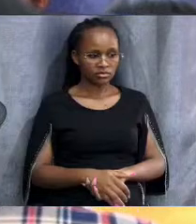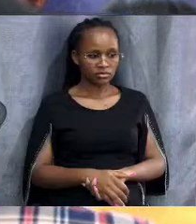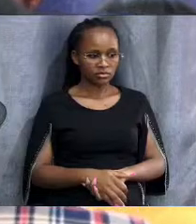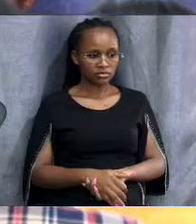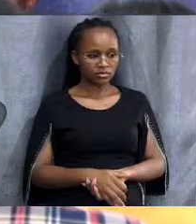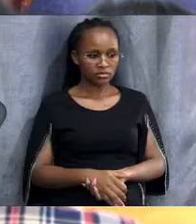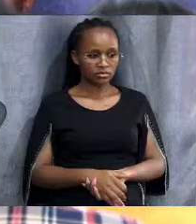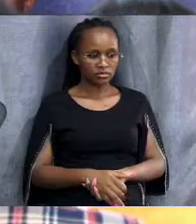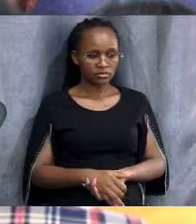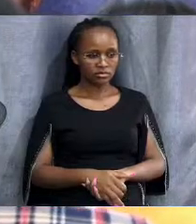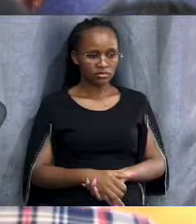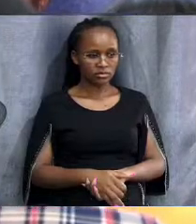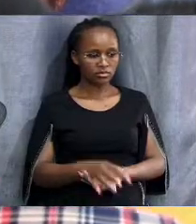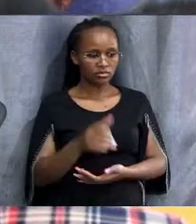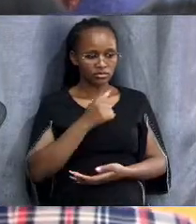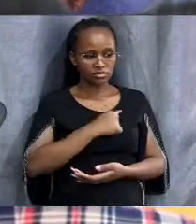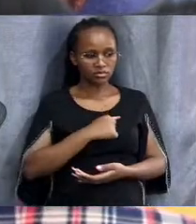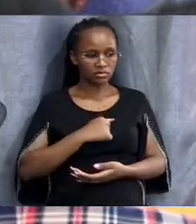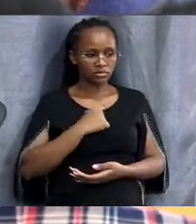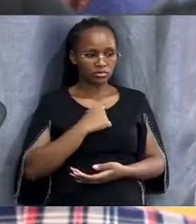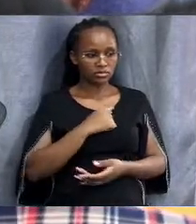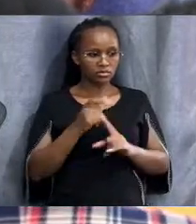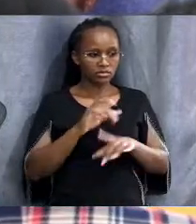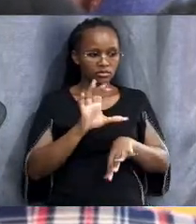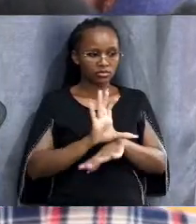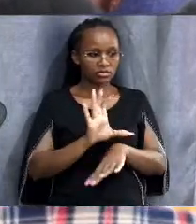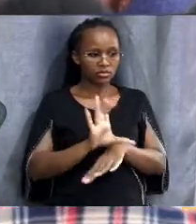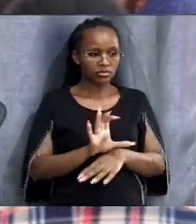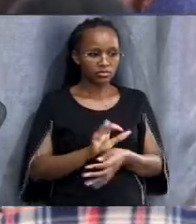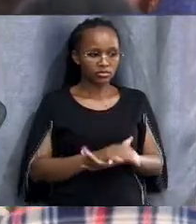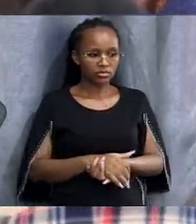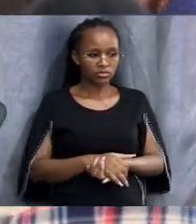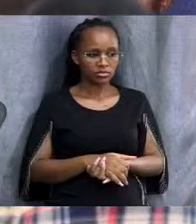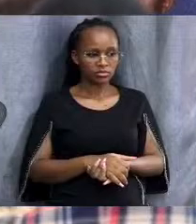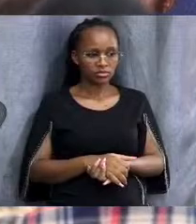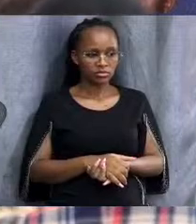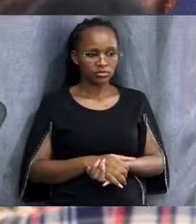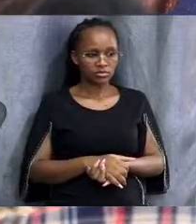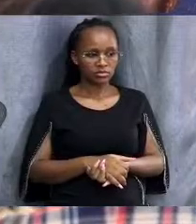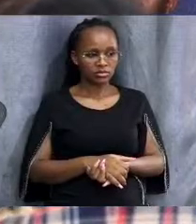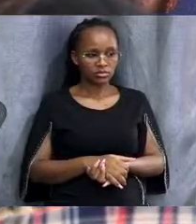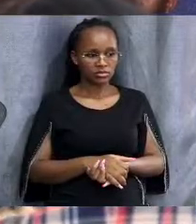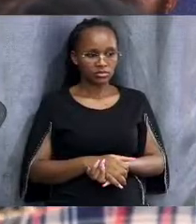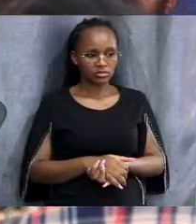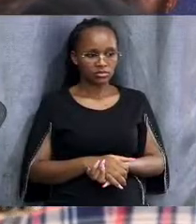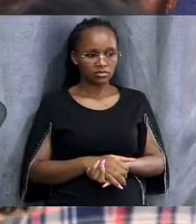Jeddah. It's your name, condolences from the church, okay? Yes.